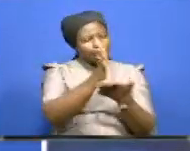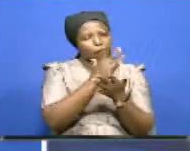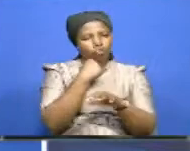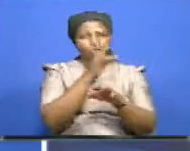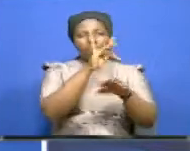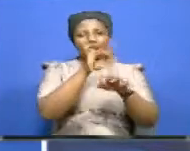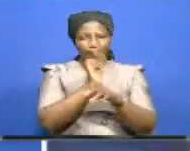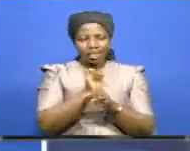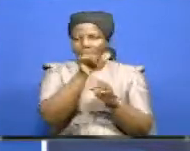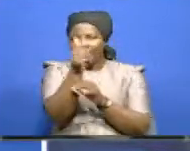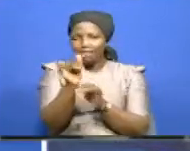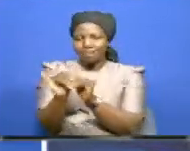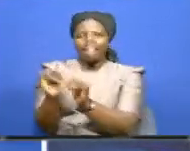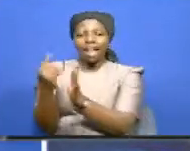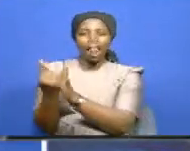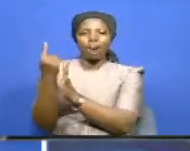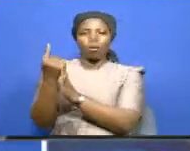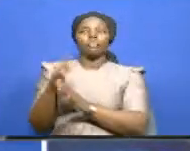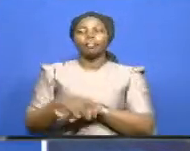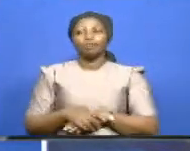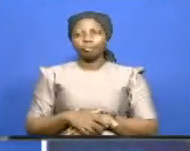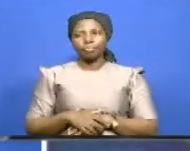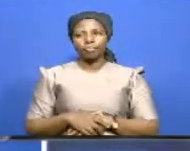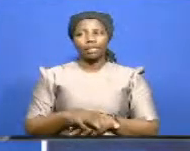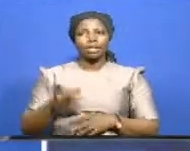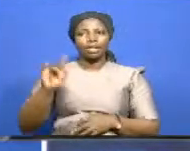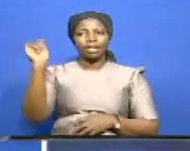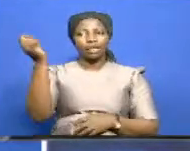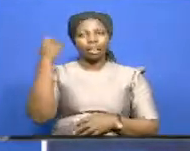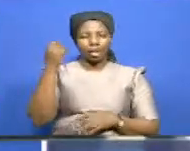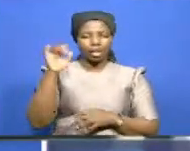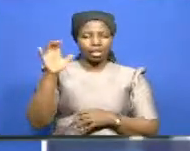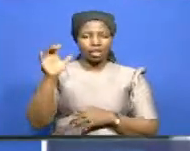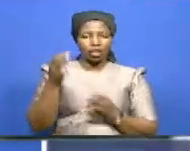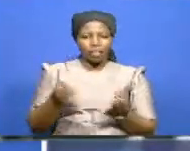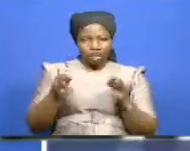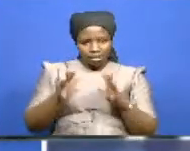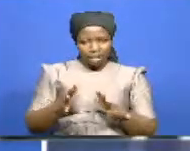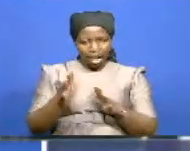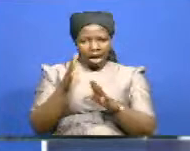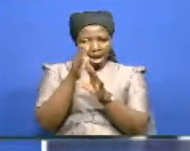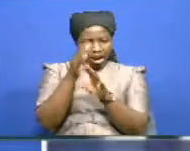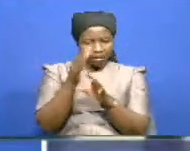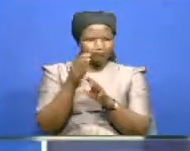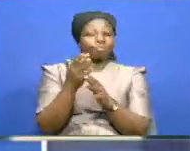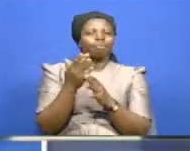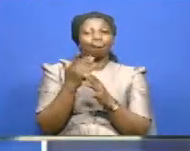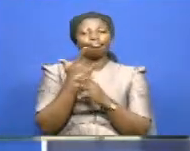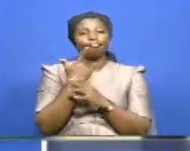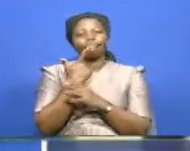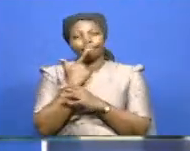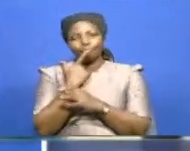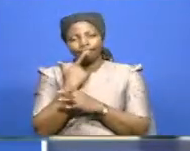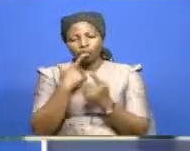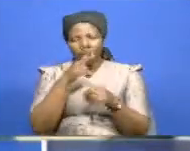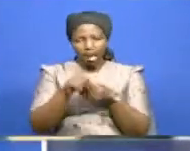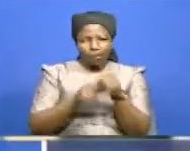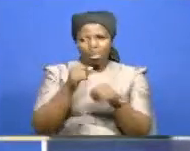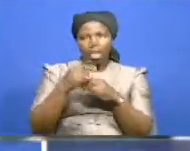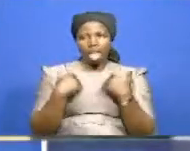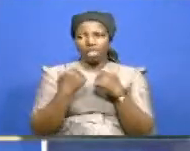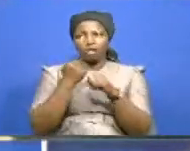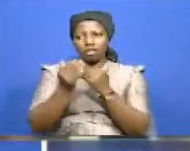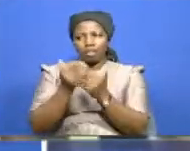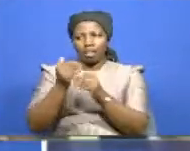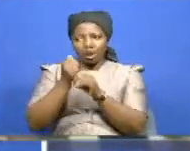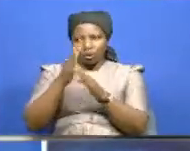The Kenya Clinical Officers Association Secretary General Joseph Chebi raised concerns of healthcare workers being forced to work